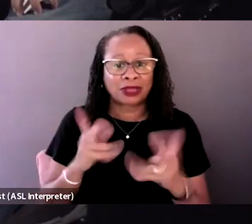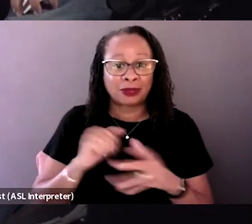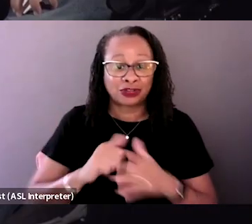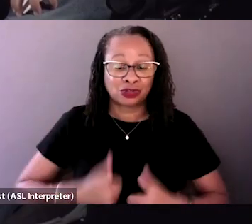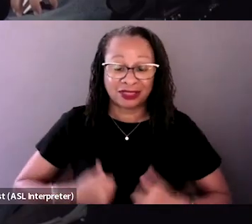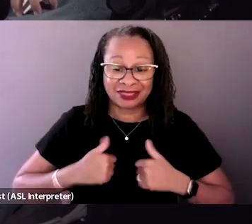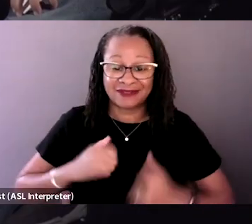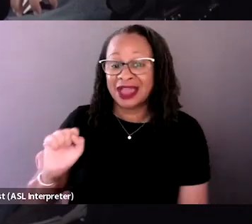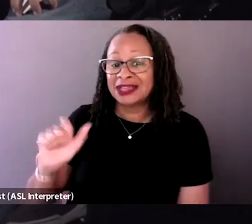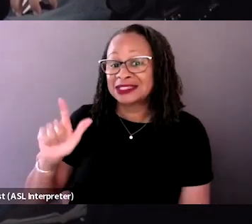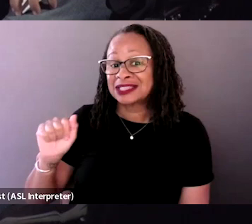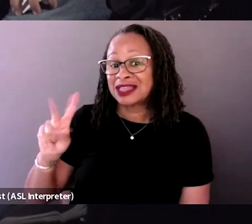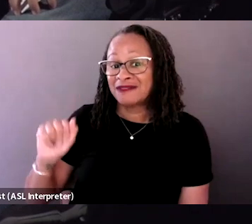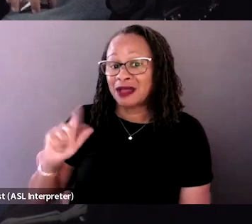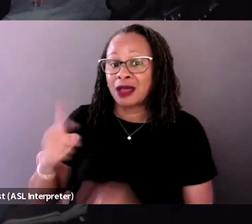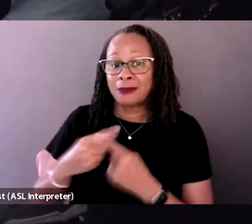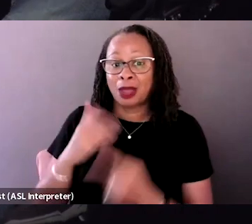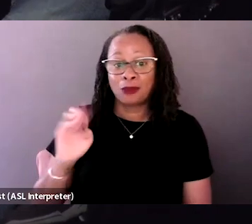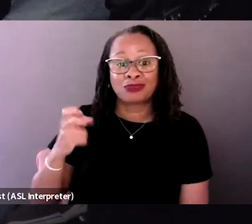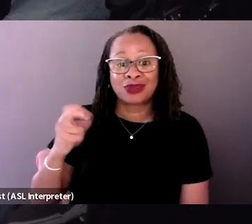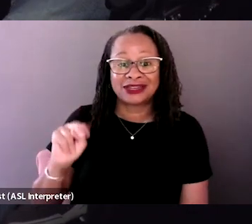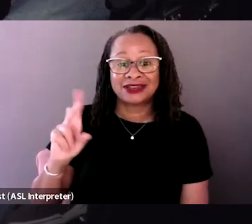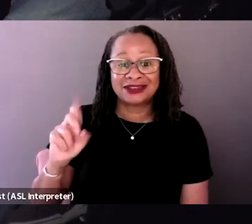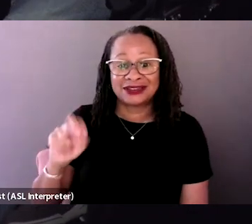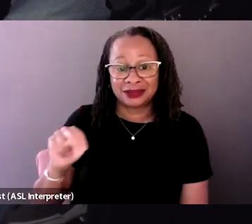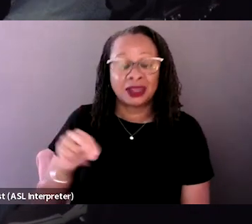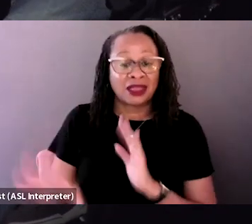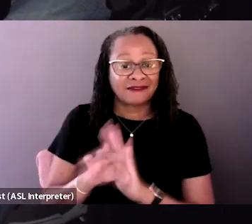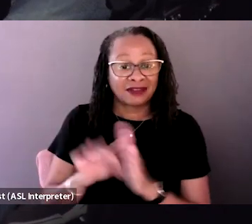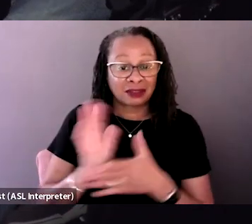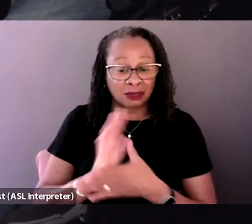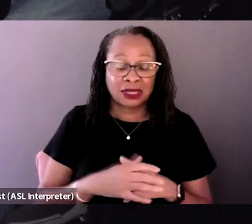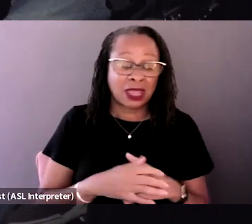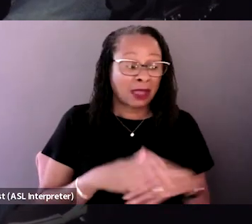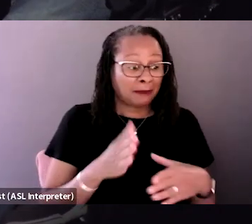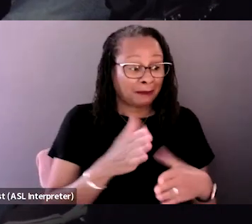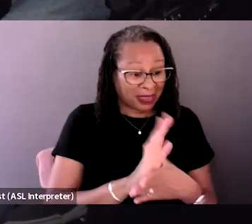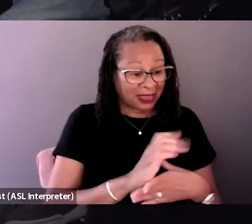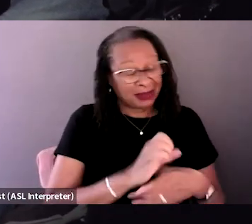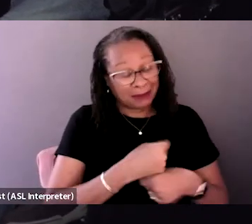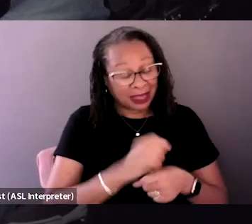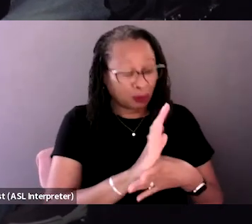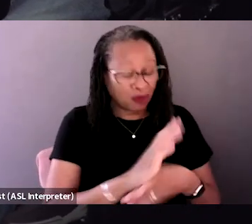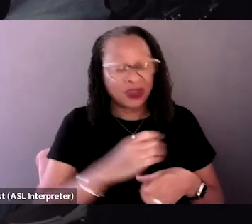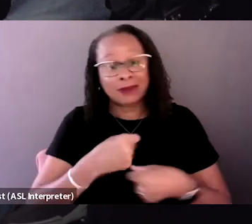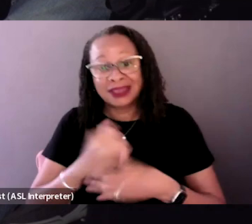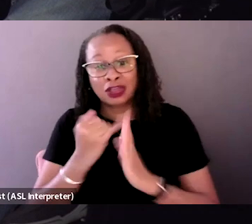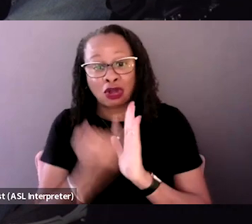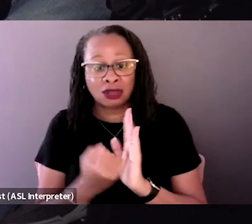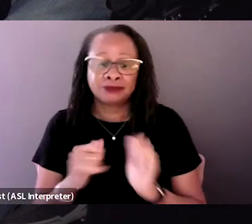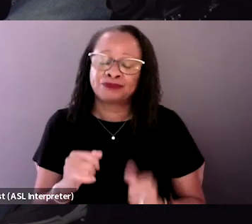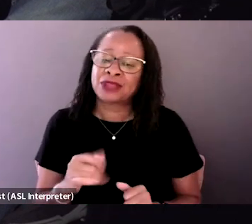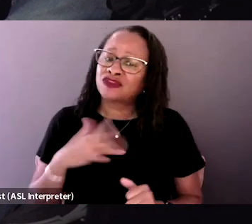lives. And Slava, Brendan's discovering the film, but you are making a movie, still making art. Did your relationship